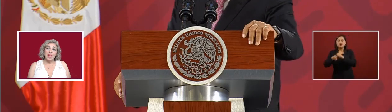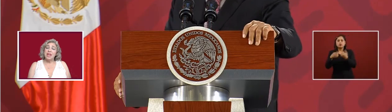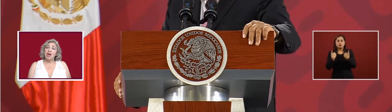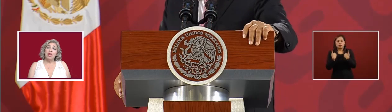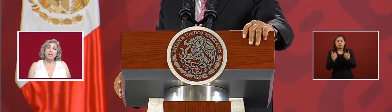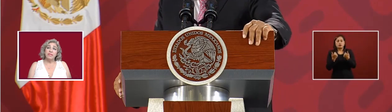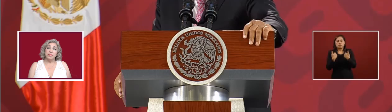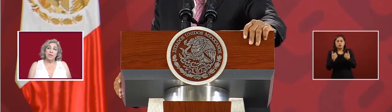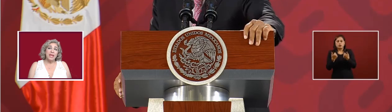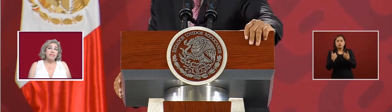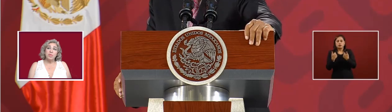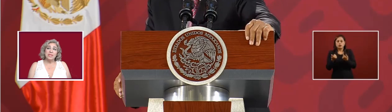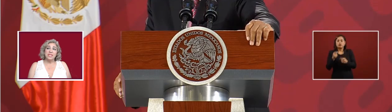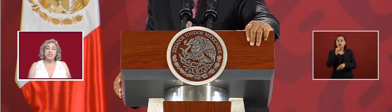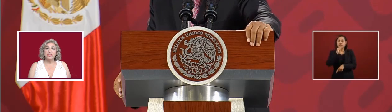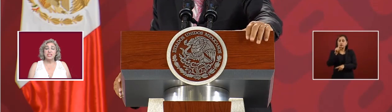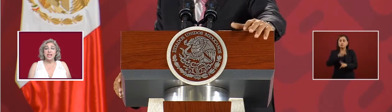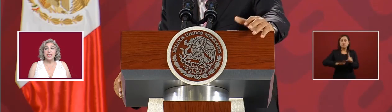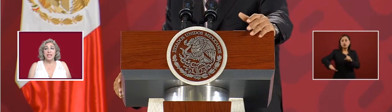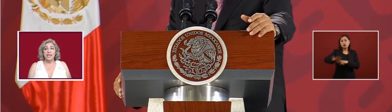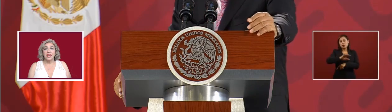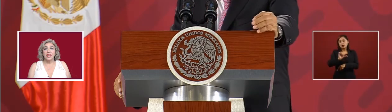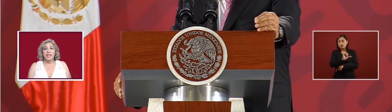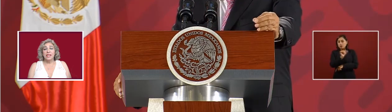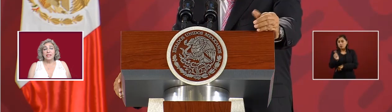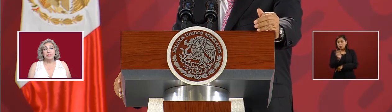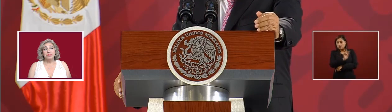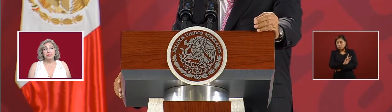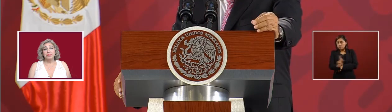and all of them everyone's understanding